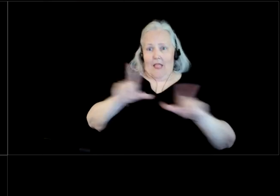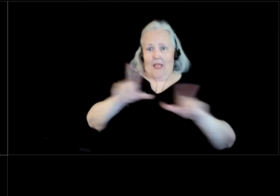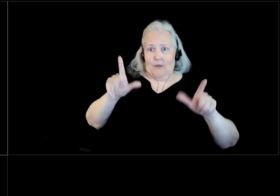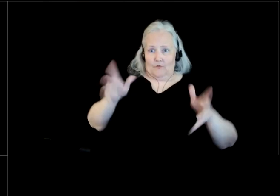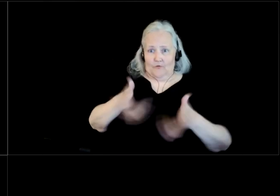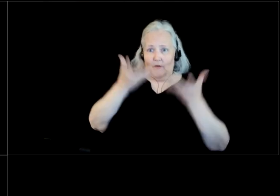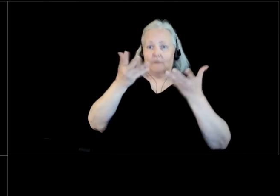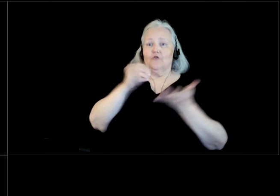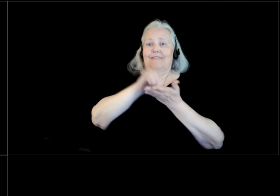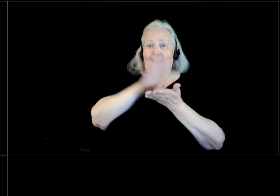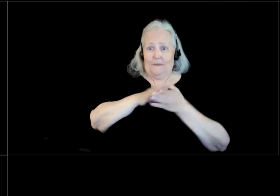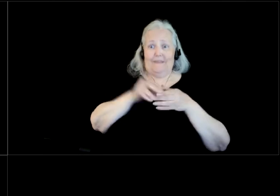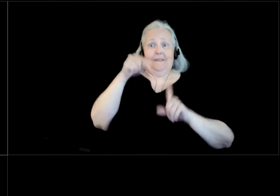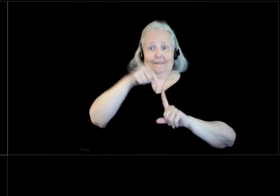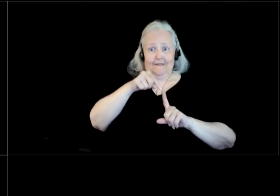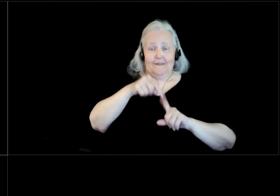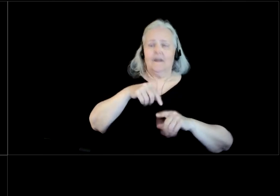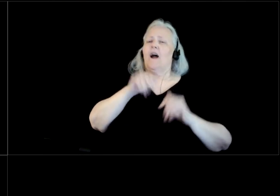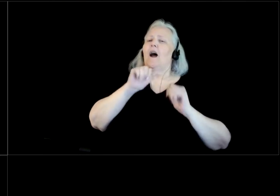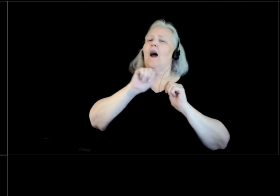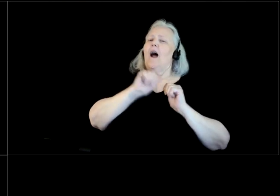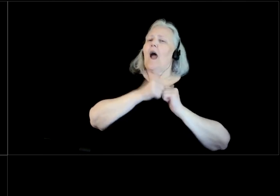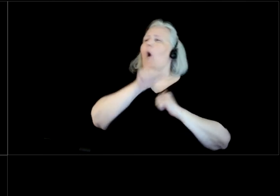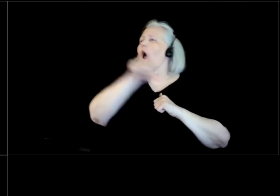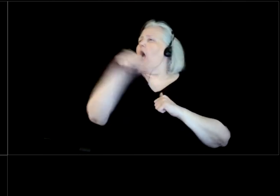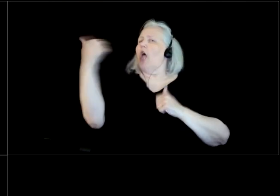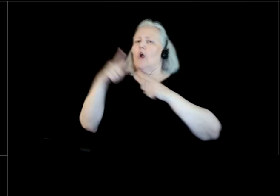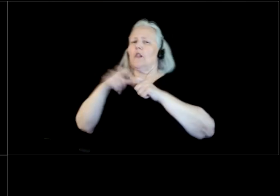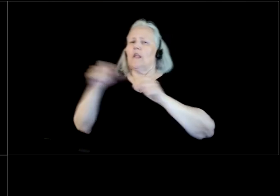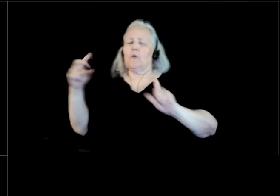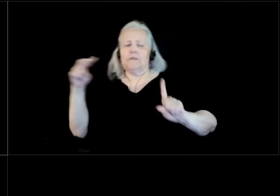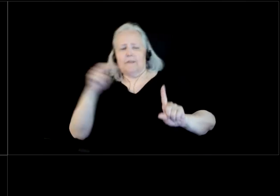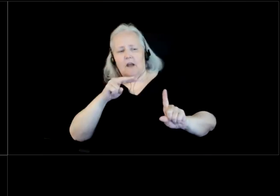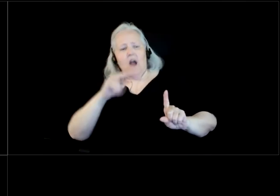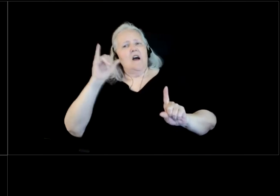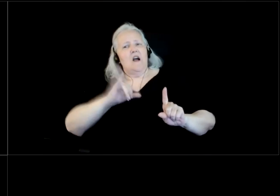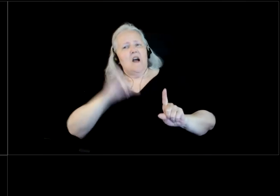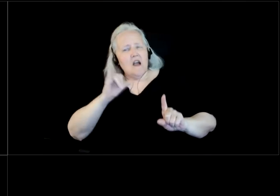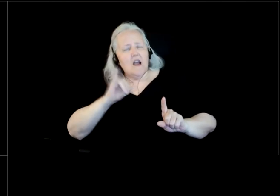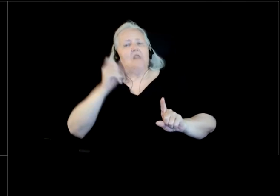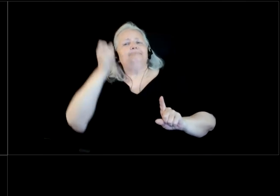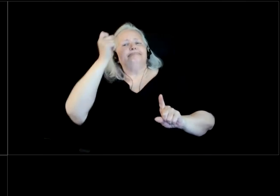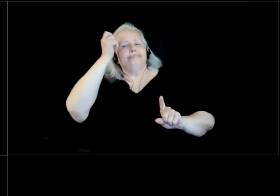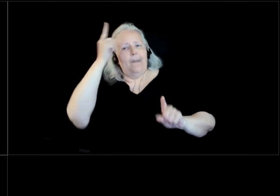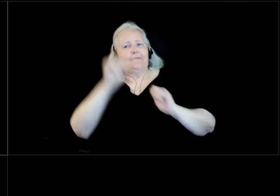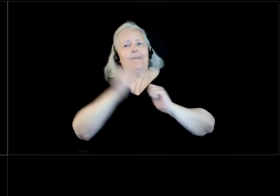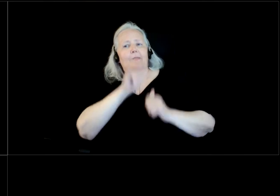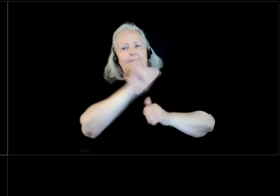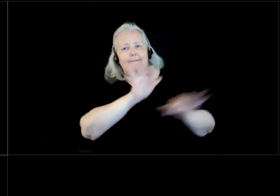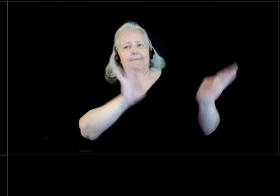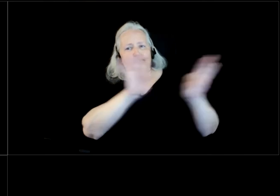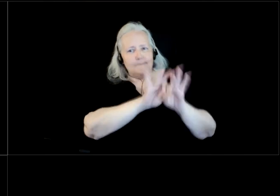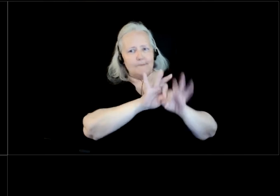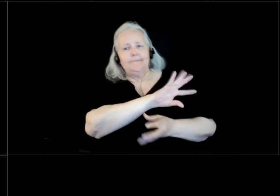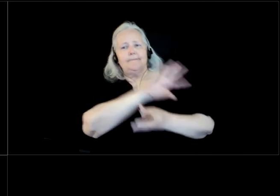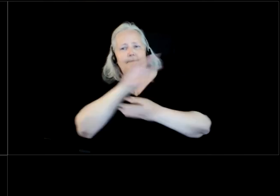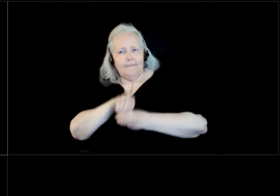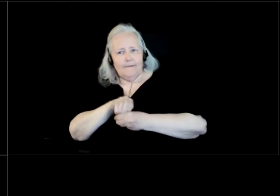documentation make sense to other linguists? And how can we find ways to show